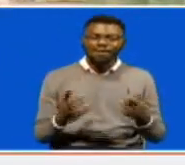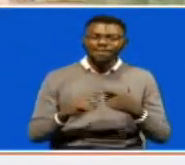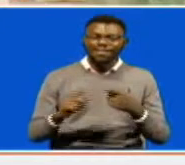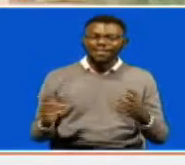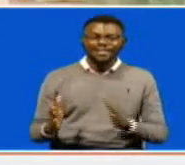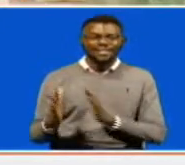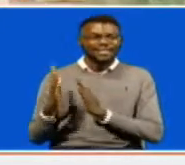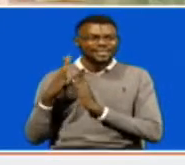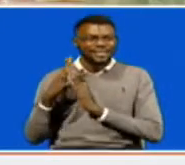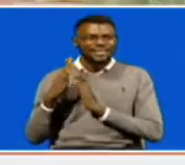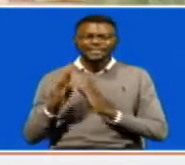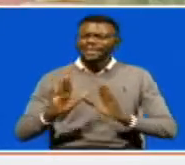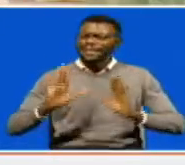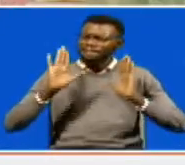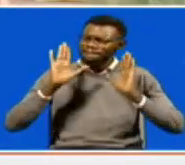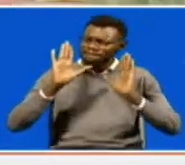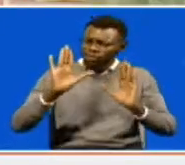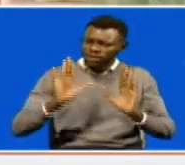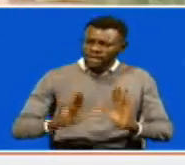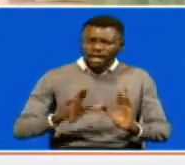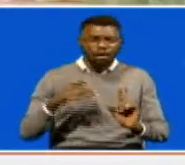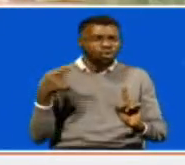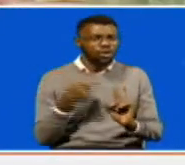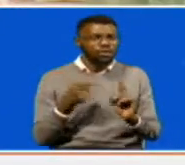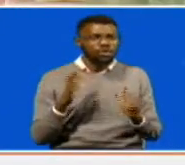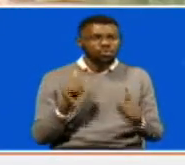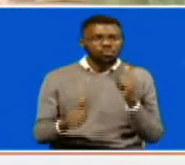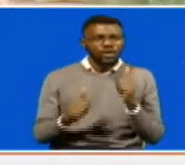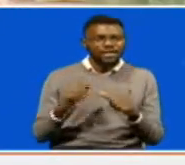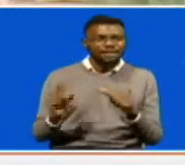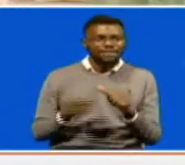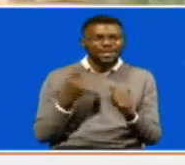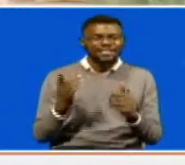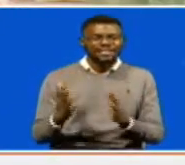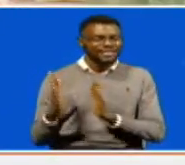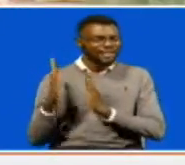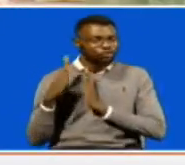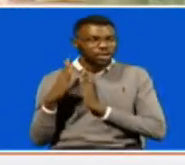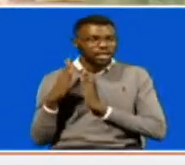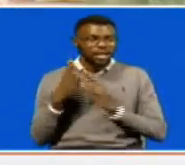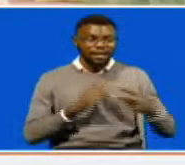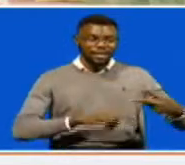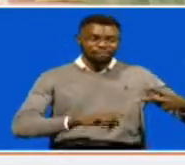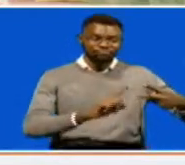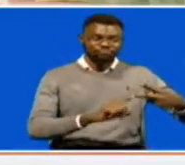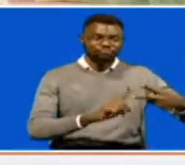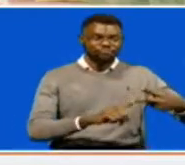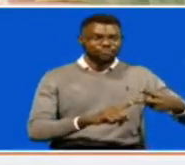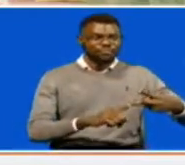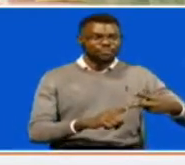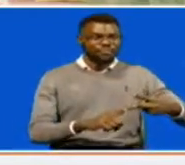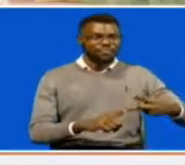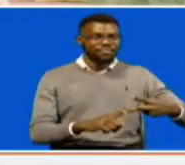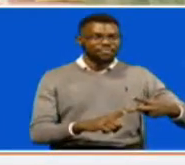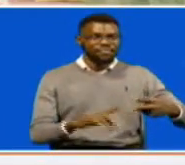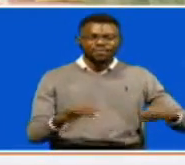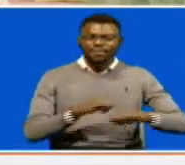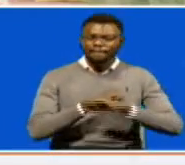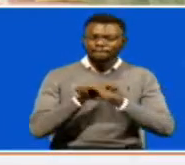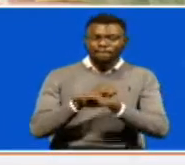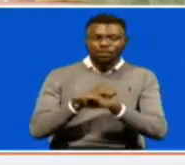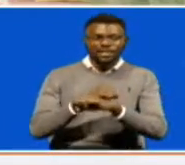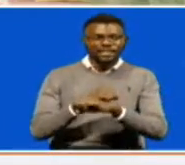security. Primary objective of any government on earth, the first one is food security. Second is